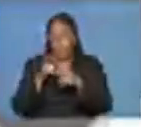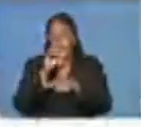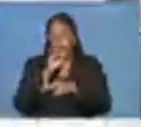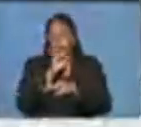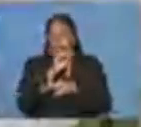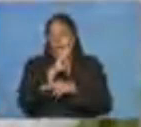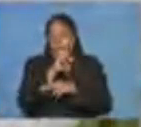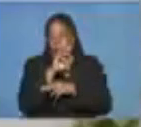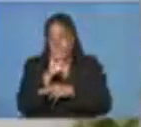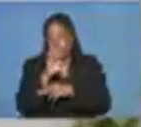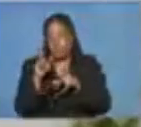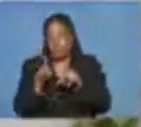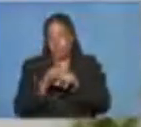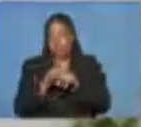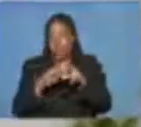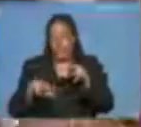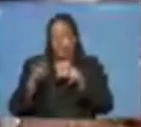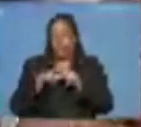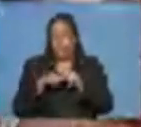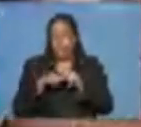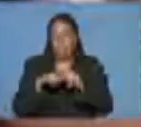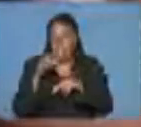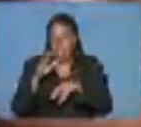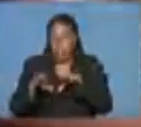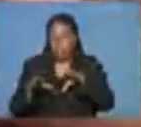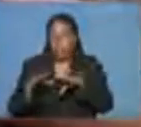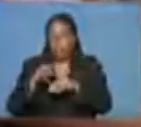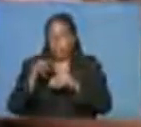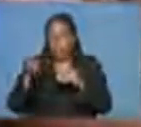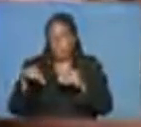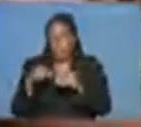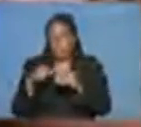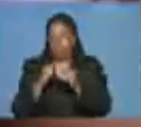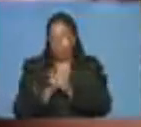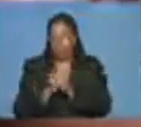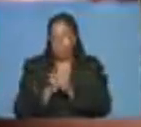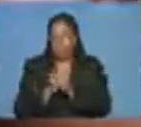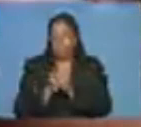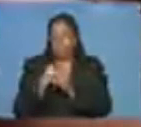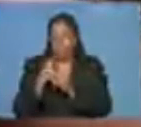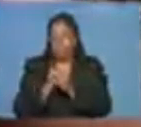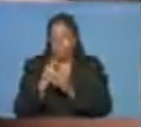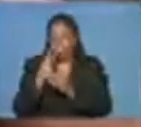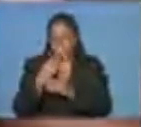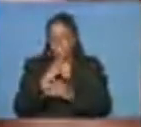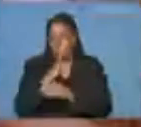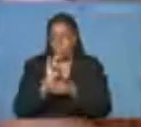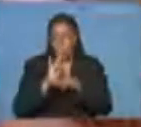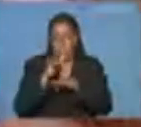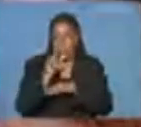in that area also increasing patrols. He appears to be in his early 20s.